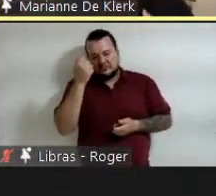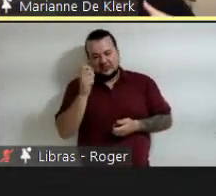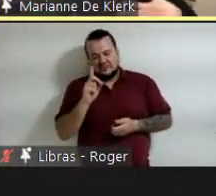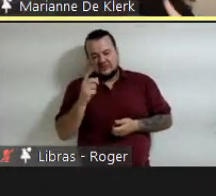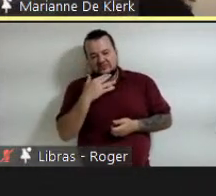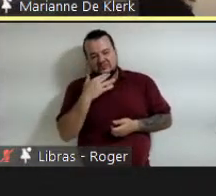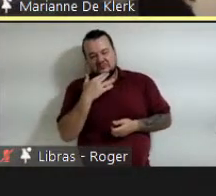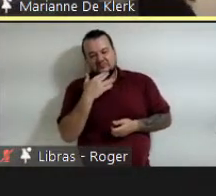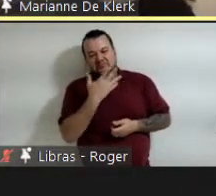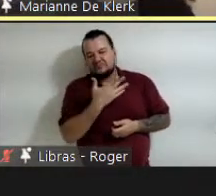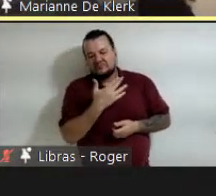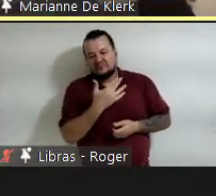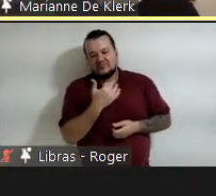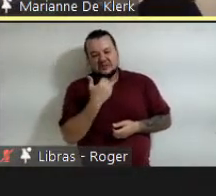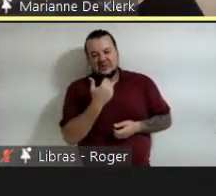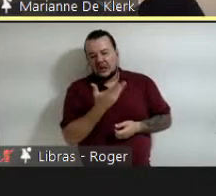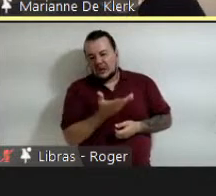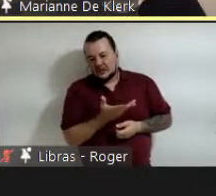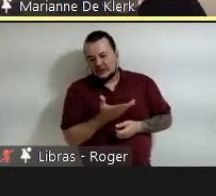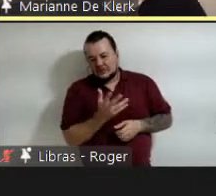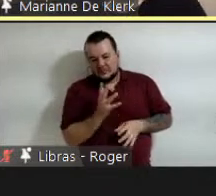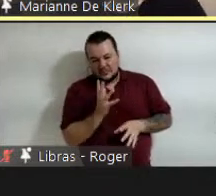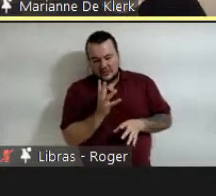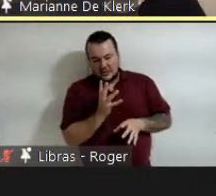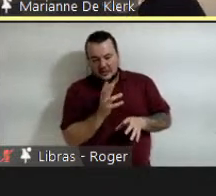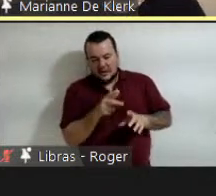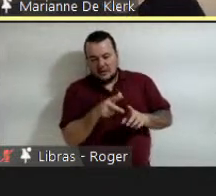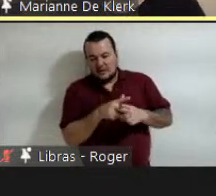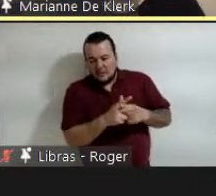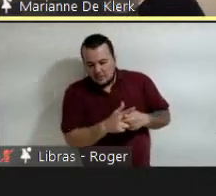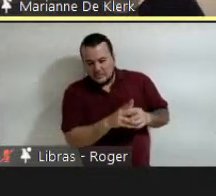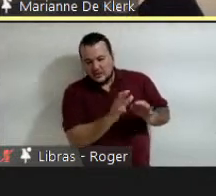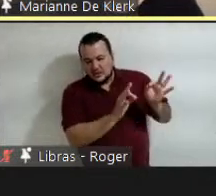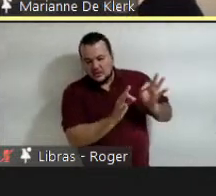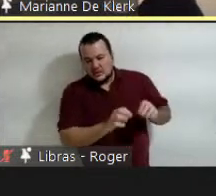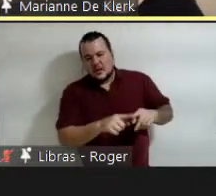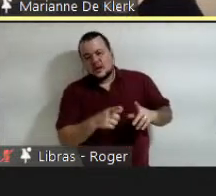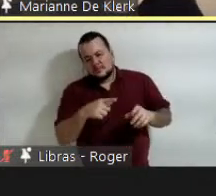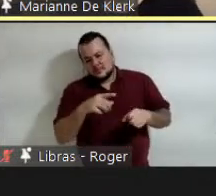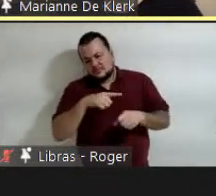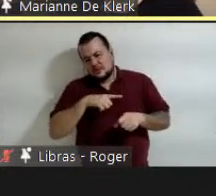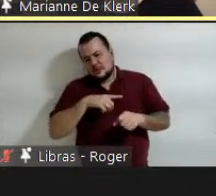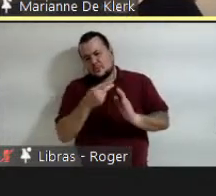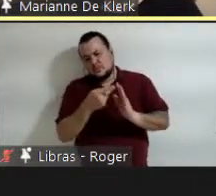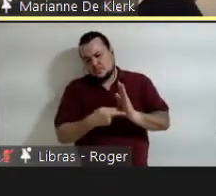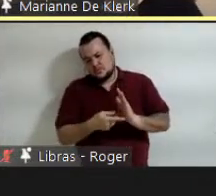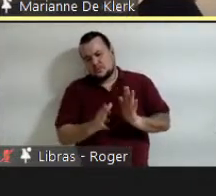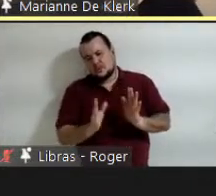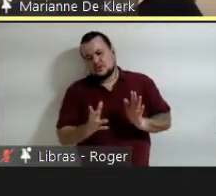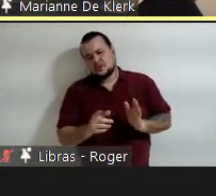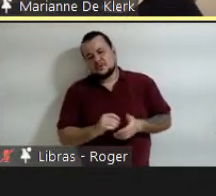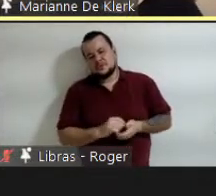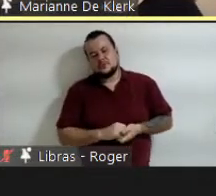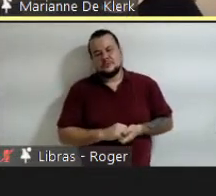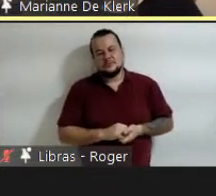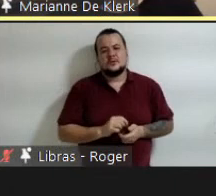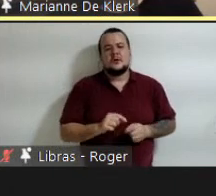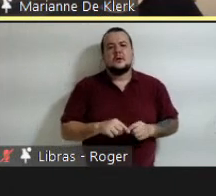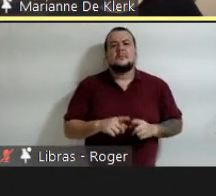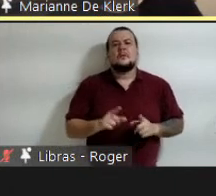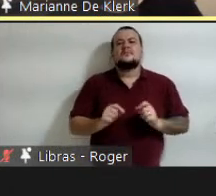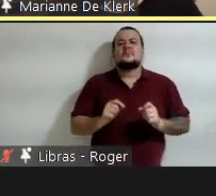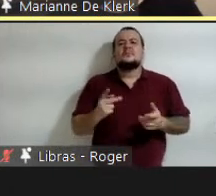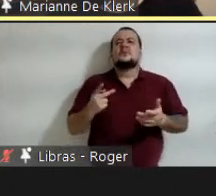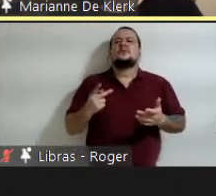So what happened after the TPA? The government, and this is at its worst phase in the 70s, decided to develop the